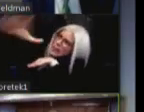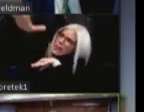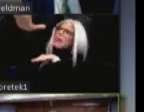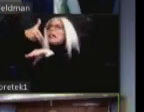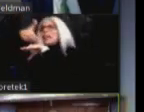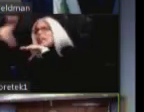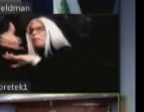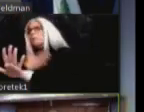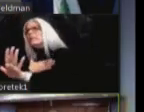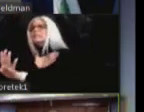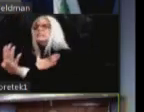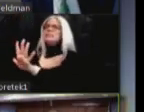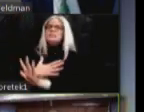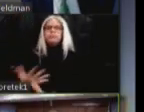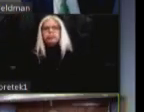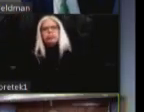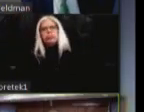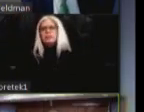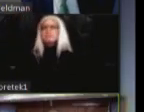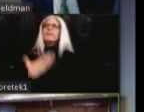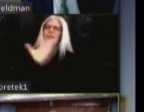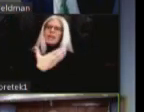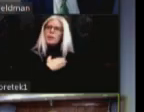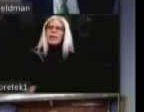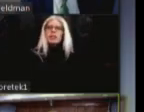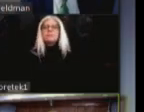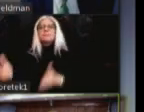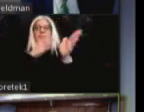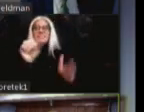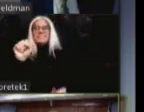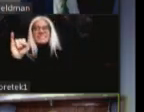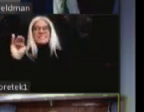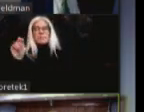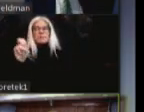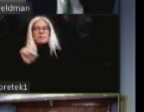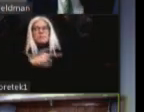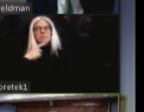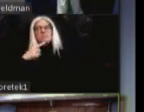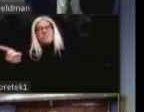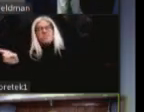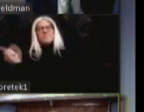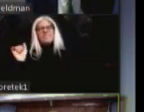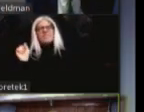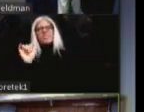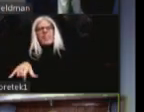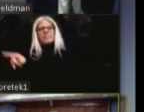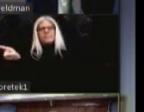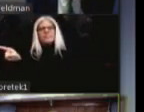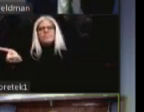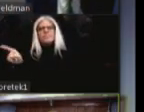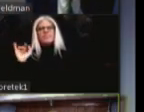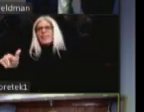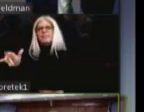Commissioner Simmons. Thank you, Mayor. And that was my concern from the very beginning is the enforcement